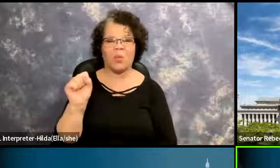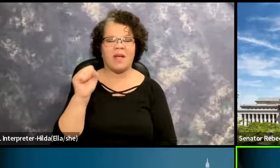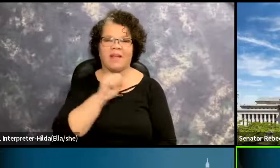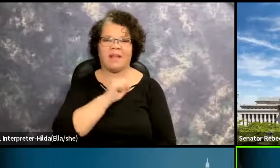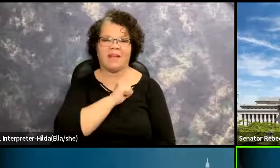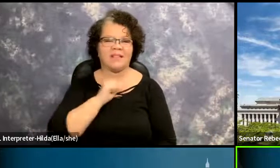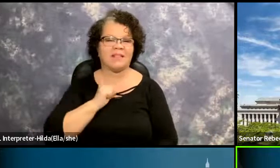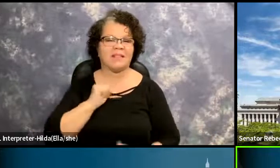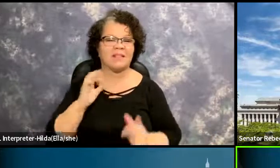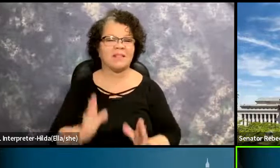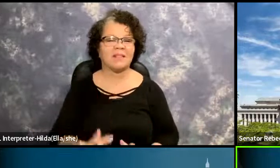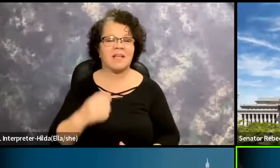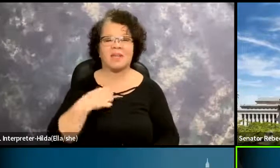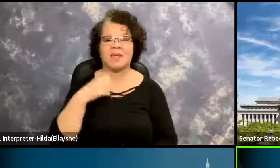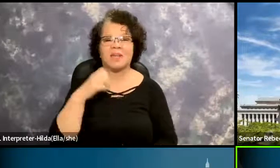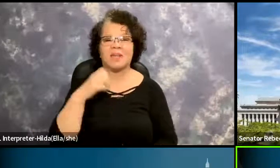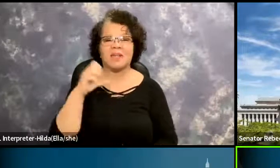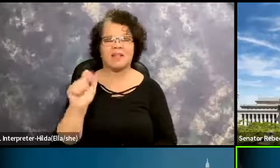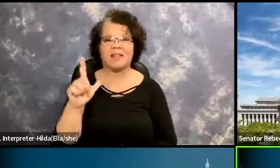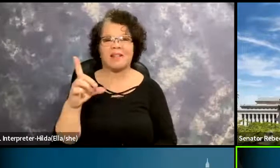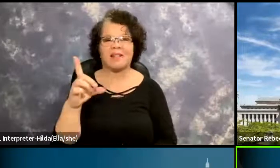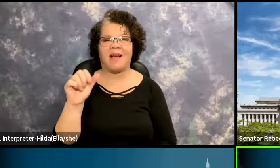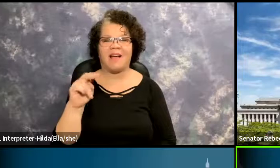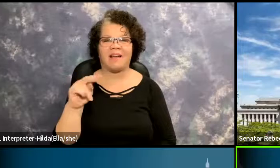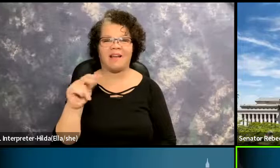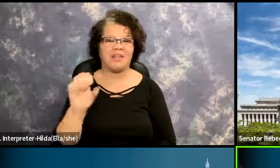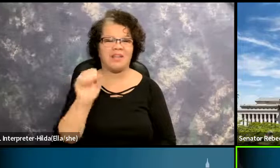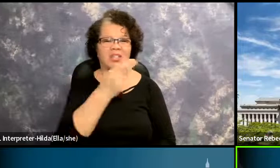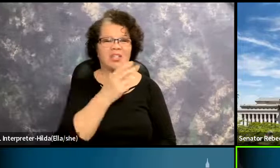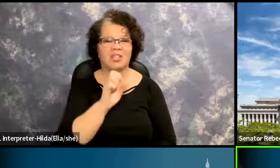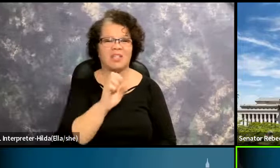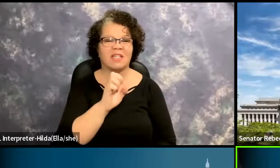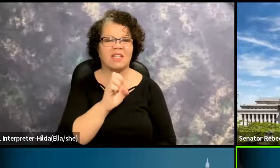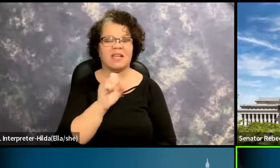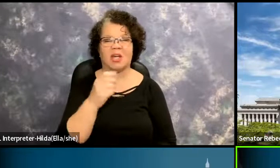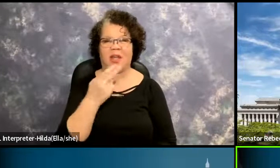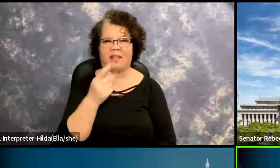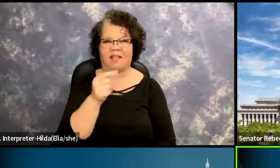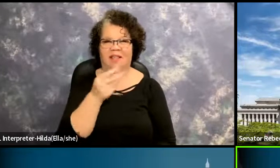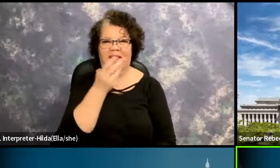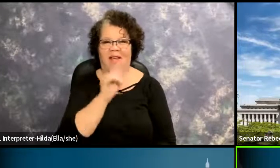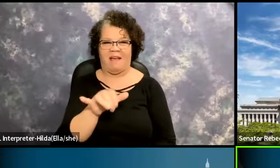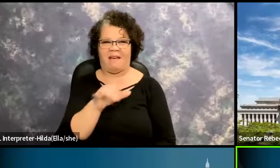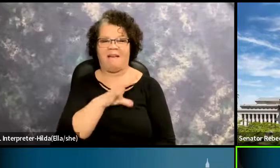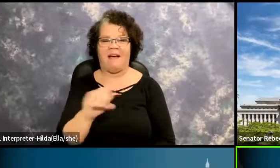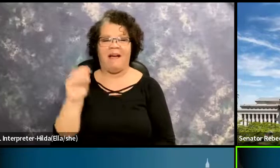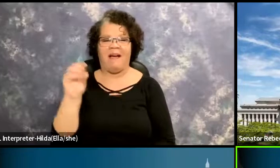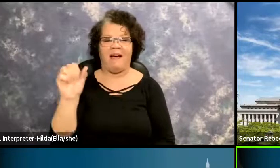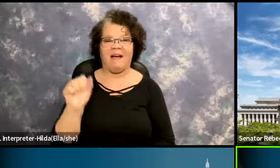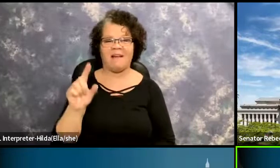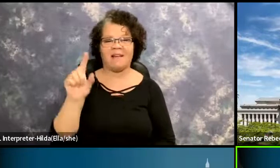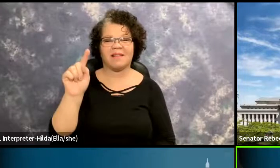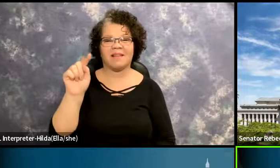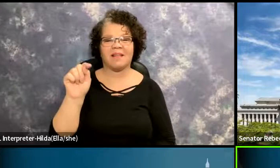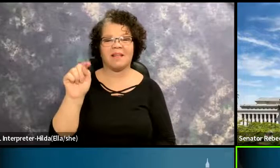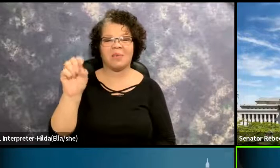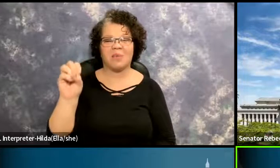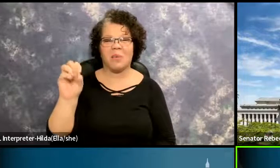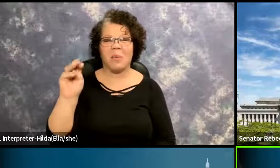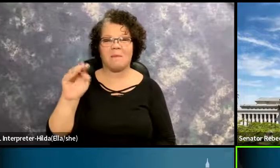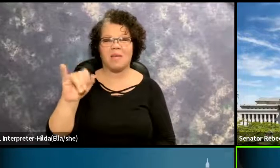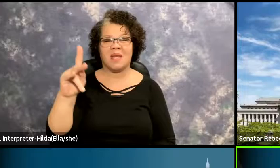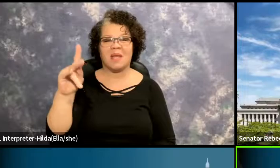alongside Senator Saldaña and Representative Santos, and the newest addition to our all woman of